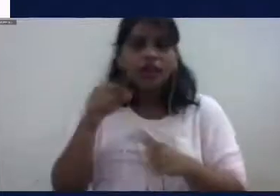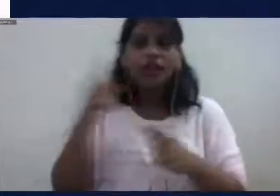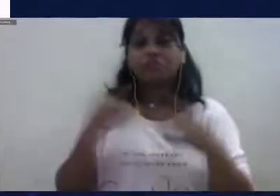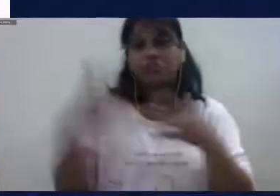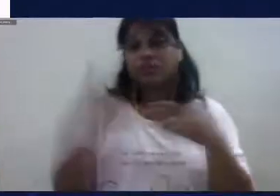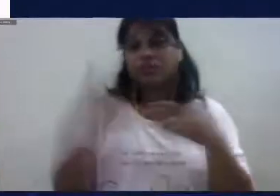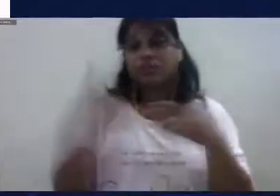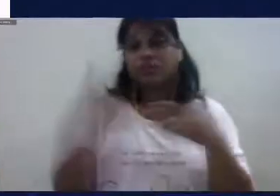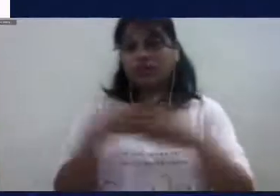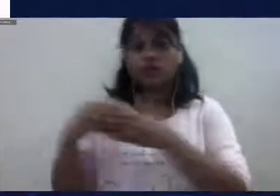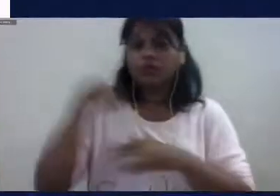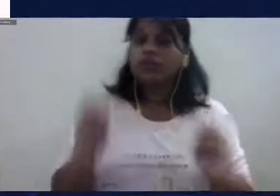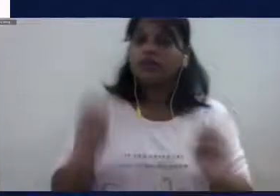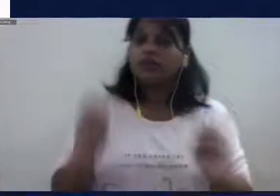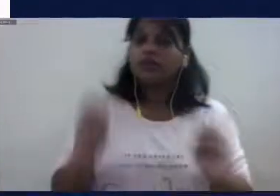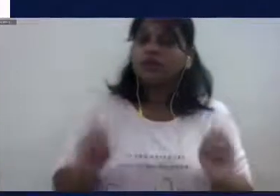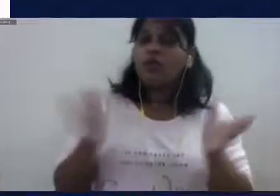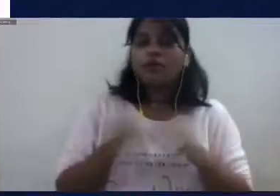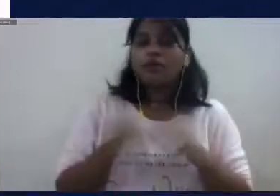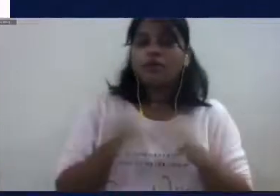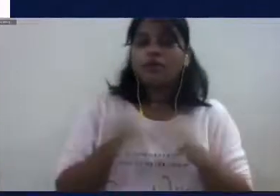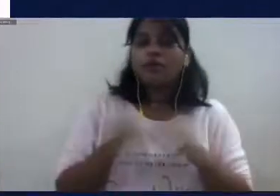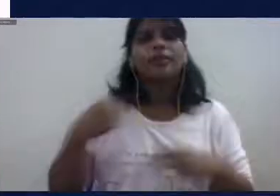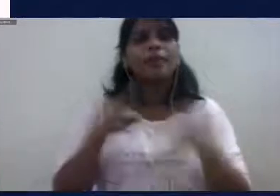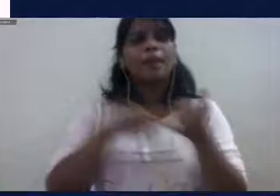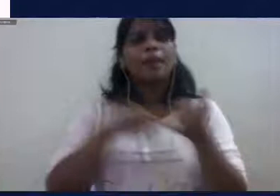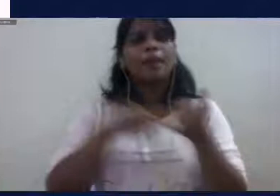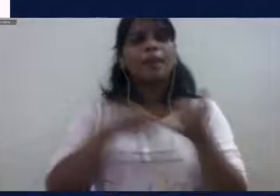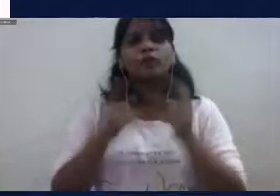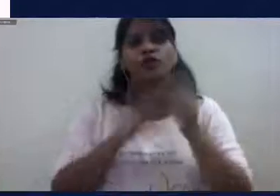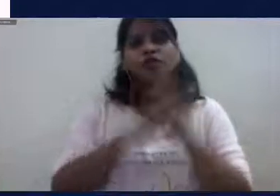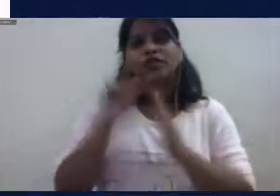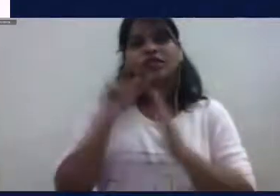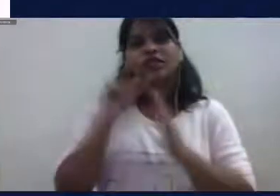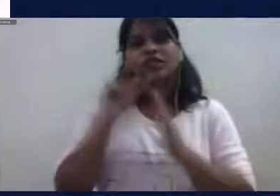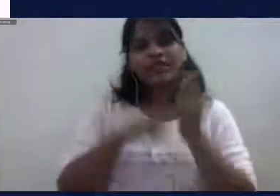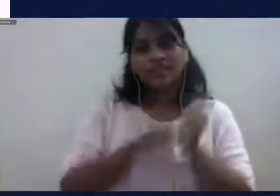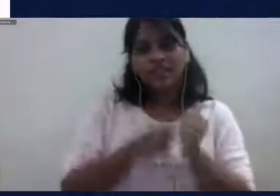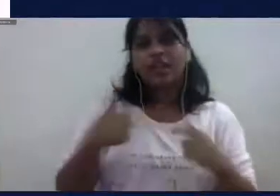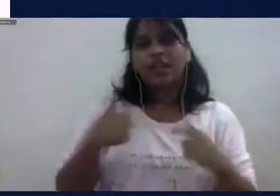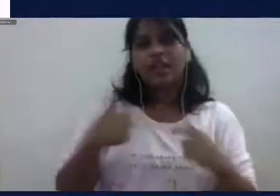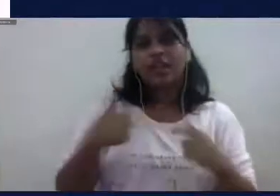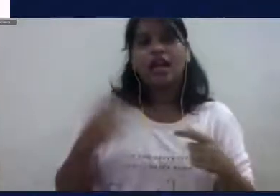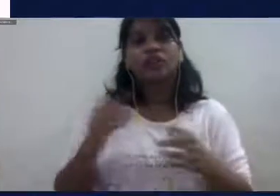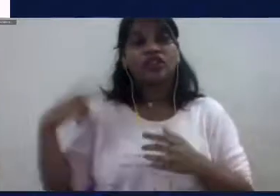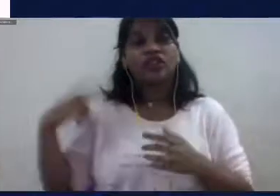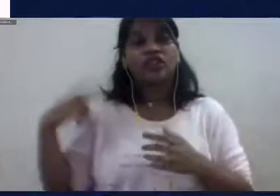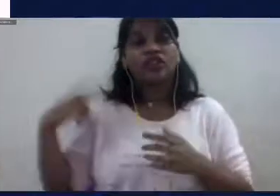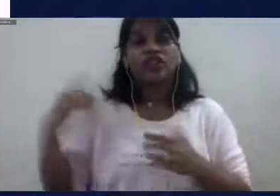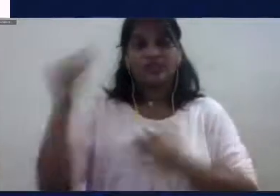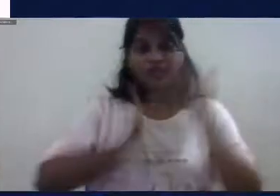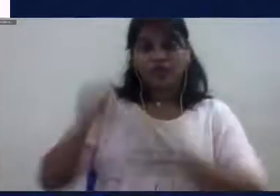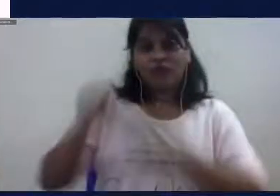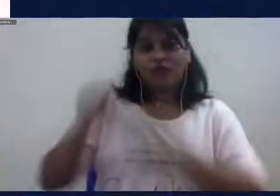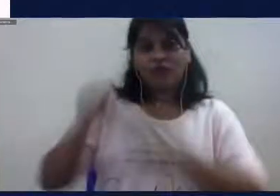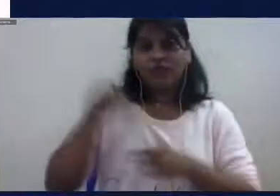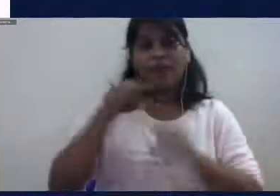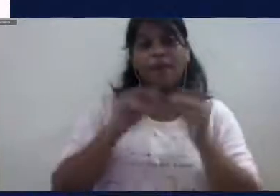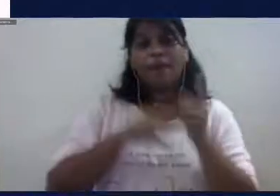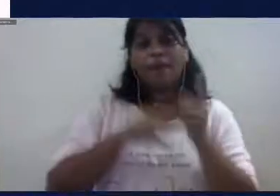in today's world of startups. So my name is Sudhindra, and I'm the Chief Design Officer for IBM iX